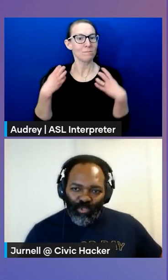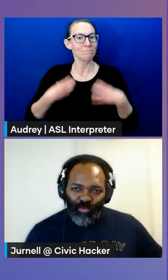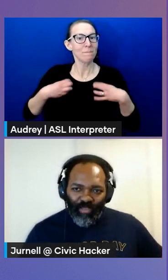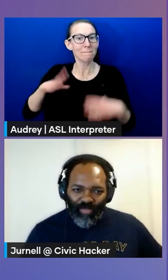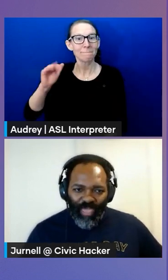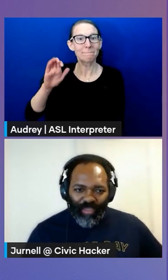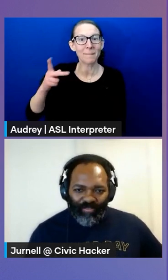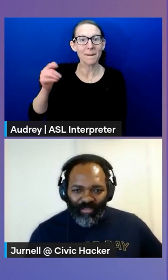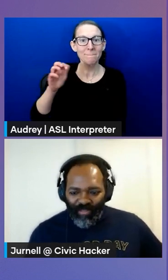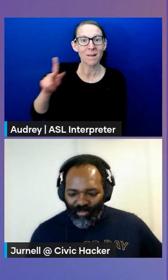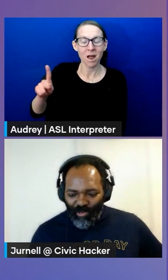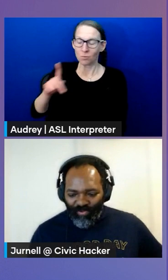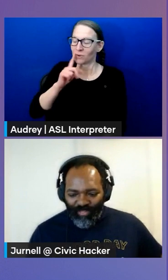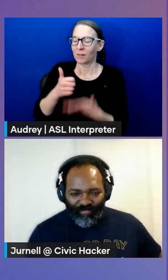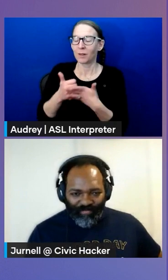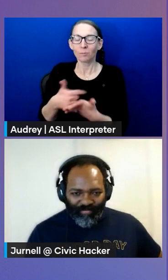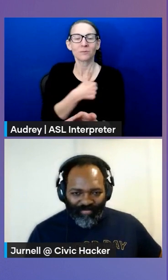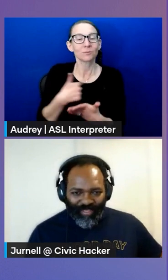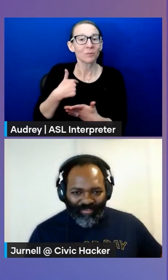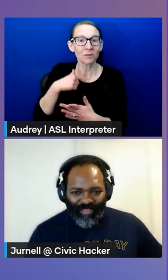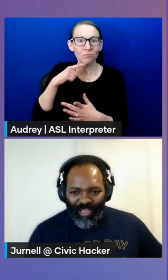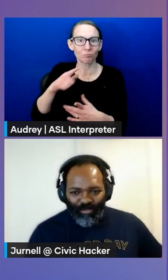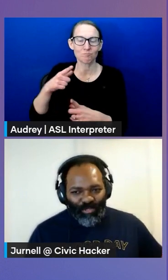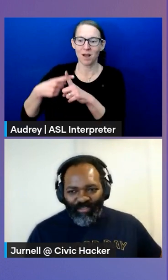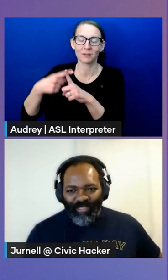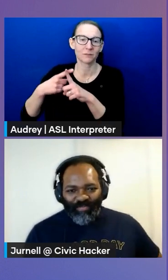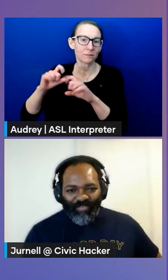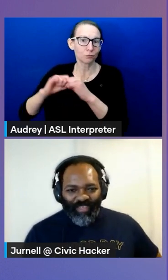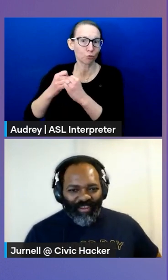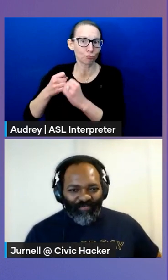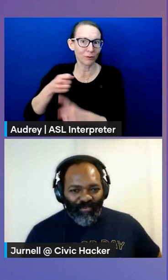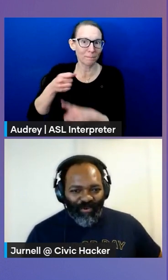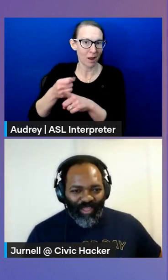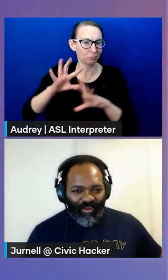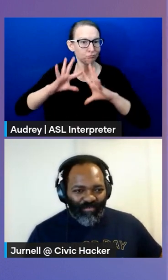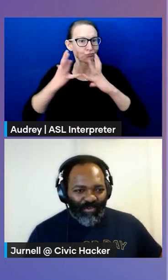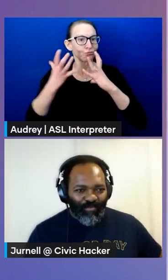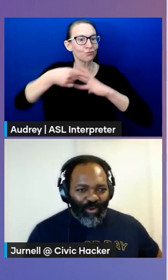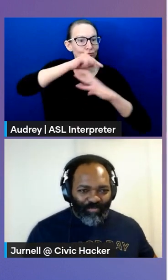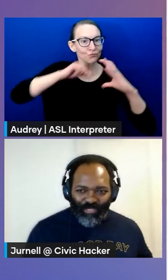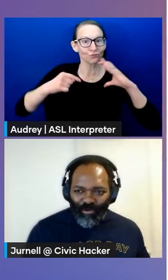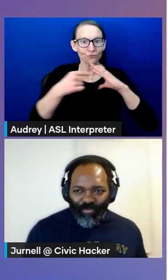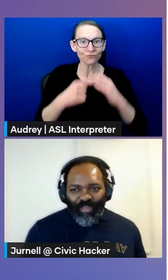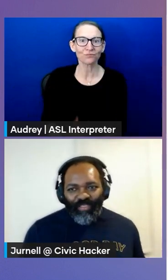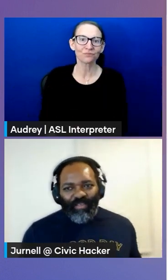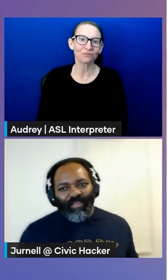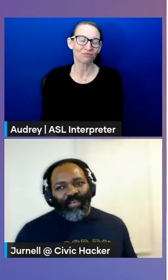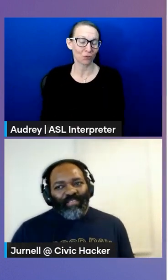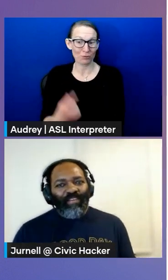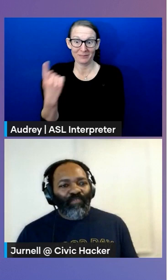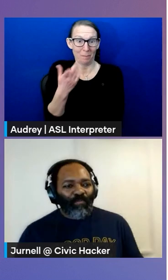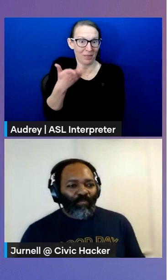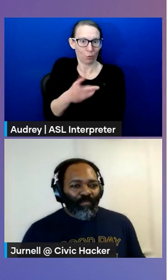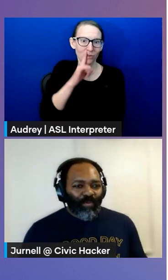positive social impact globally. Okay. I'm sure there's something in it for everyone. So